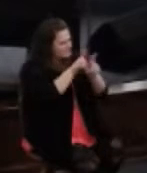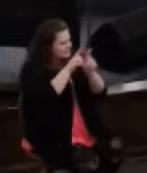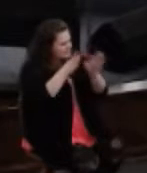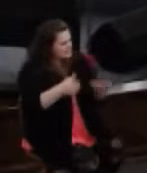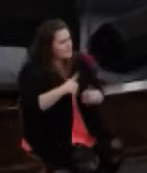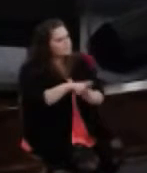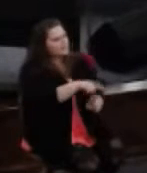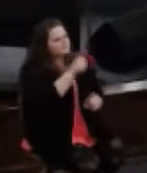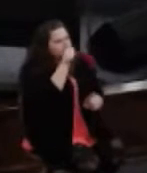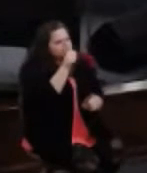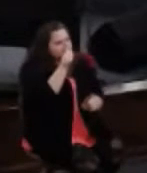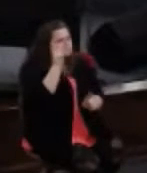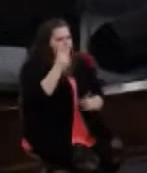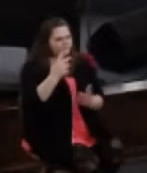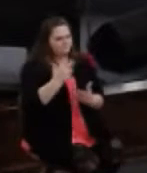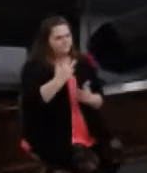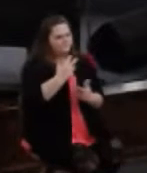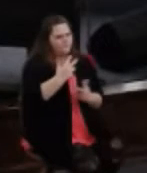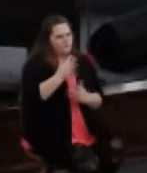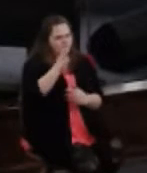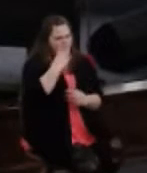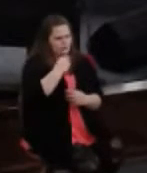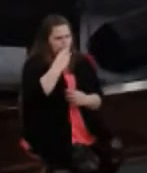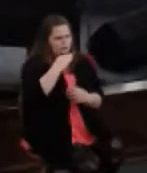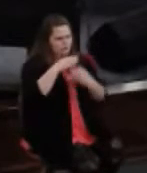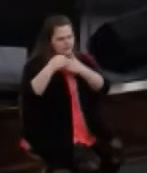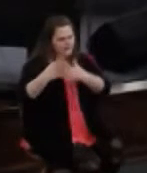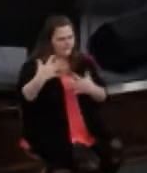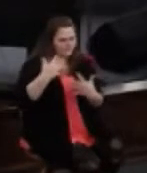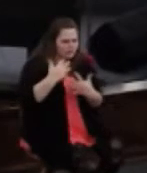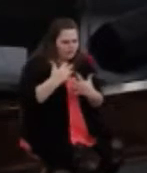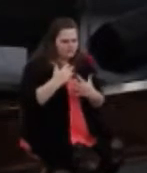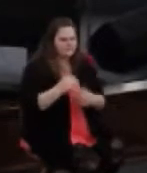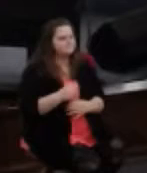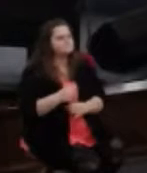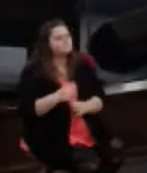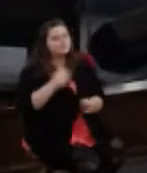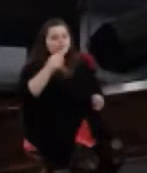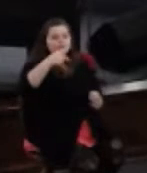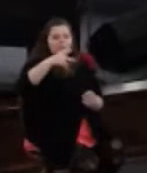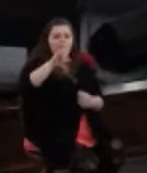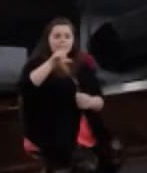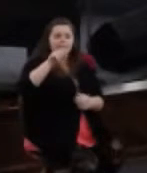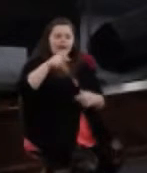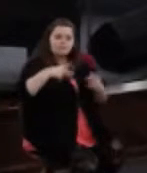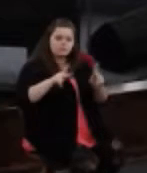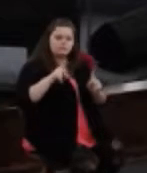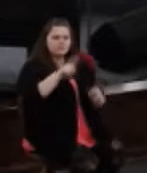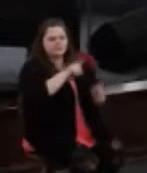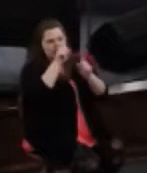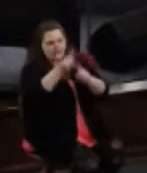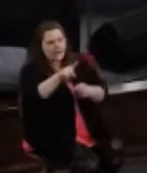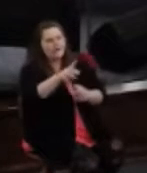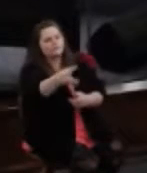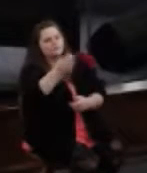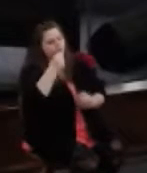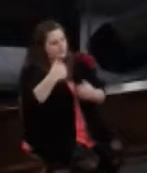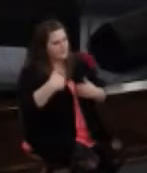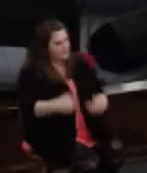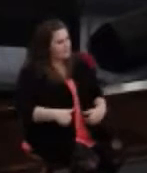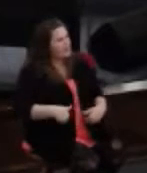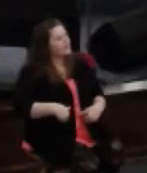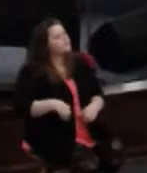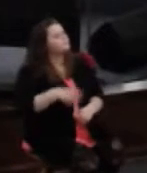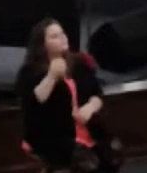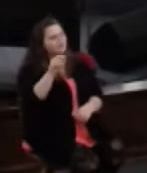but secretly because he feared the Jewish leaders. With Pilate's permission, he came and he took the body away. He was accompanied